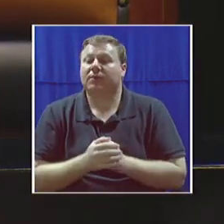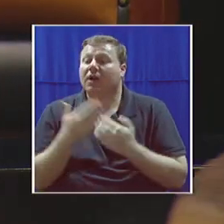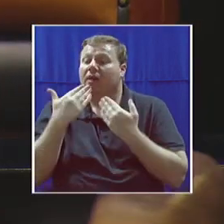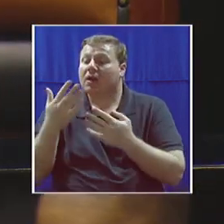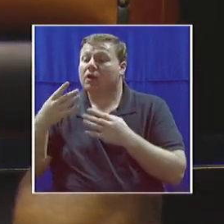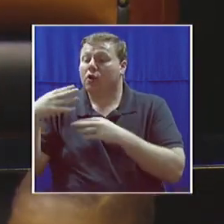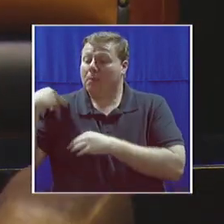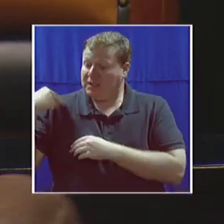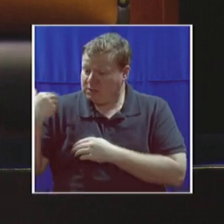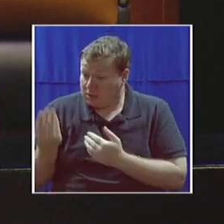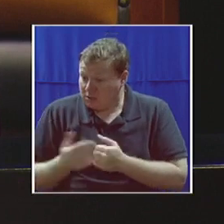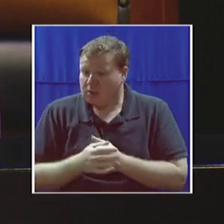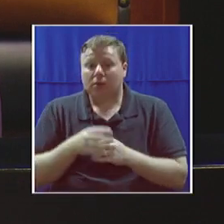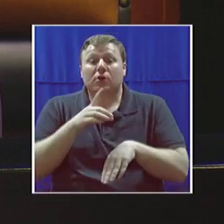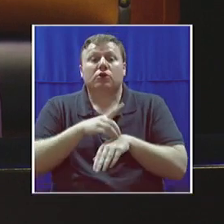minister